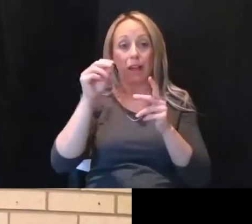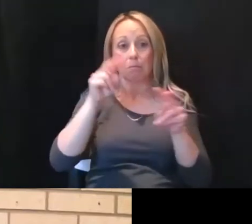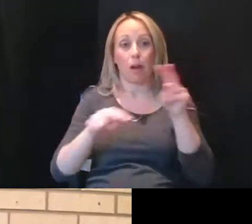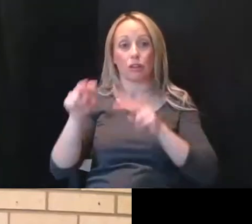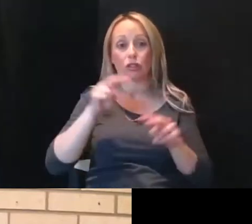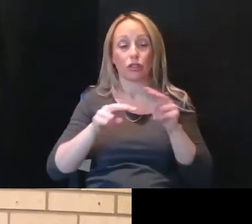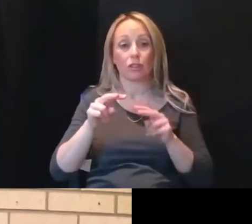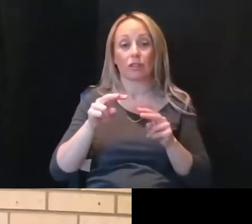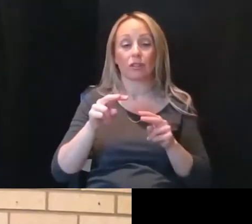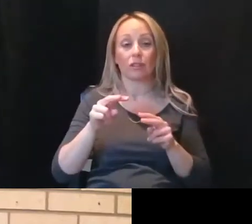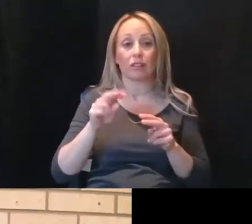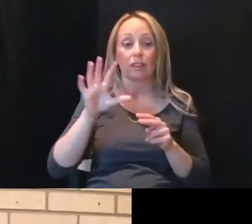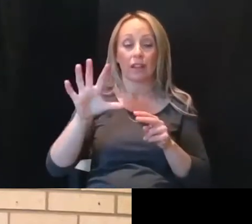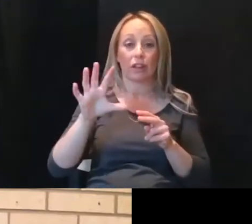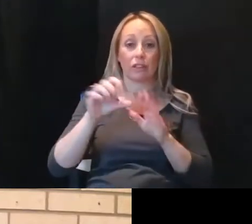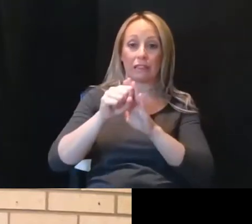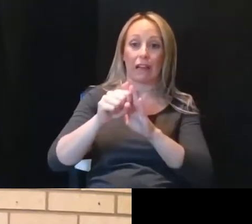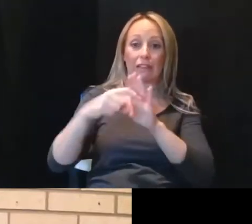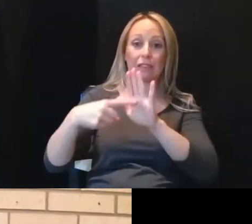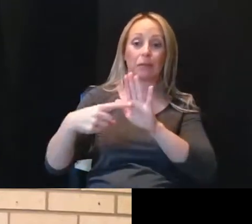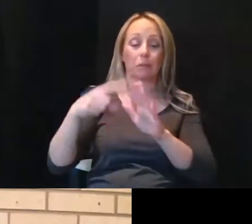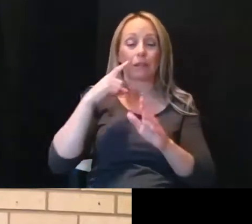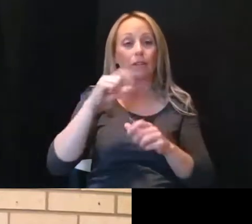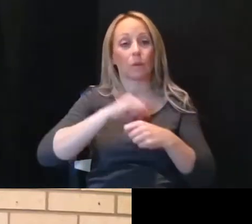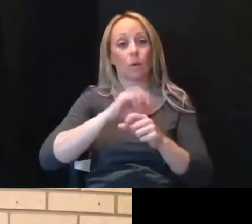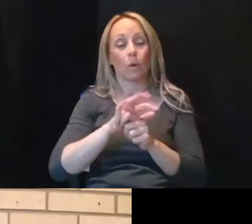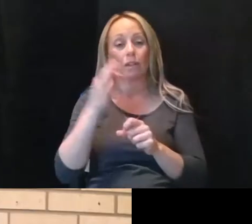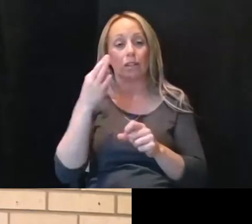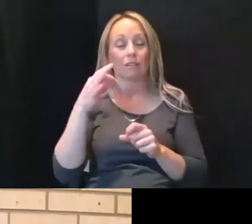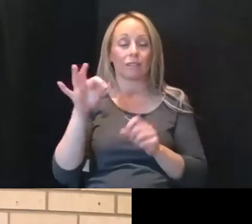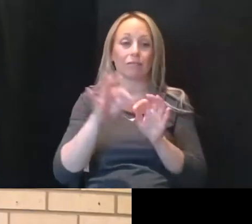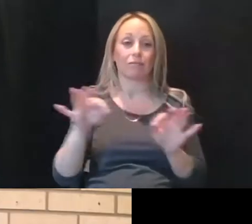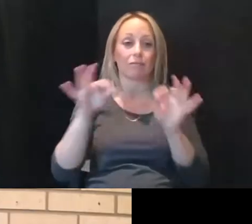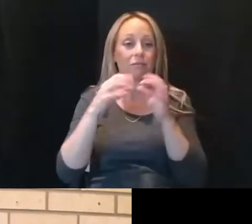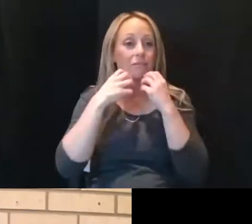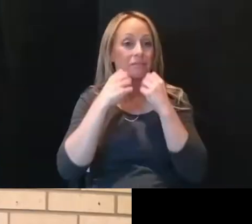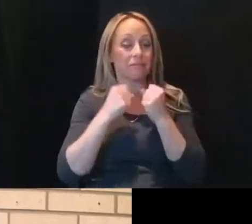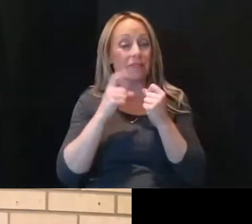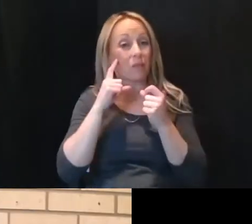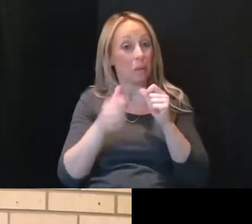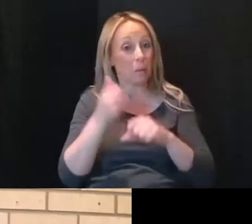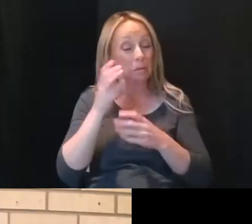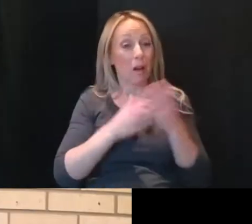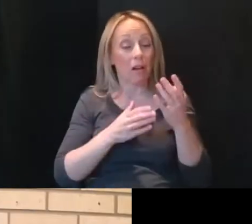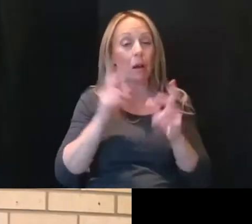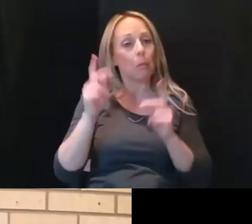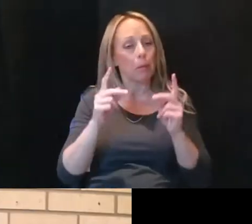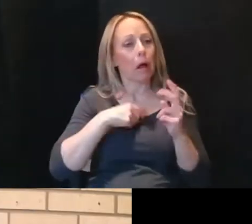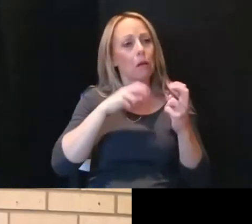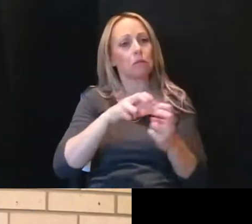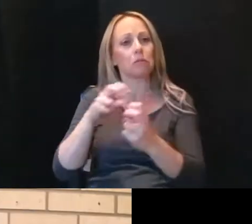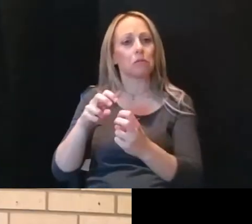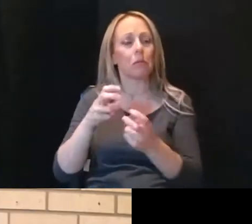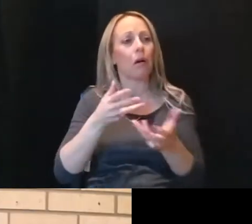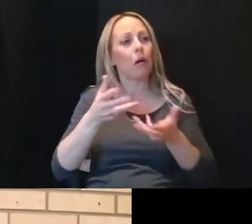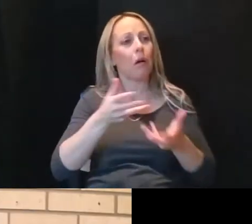their signs and symptoms of COVID-19. For the most part, the people I talk to have been cooperative. But I've been